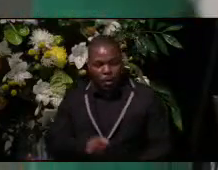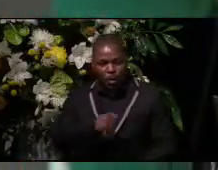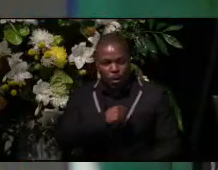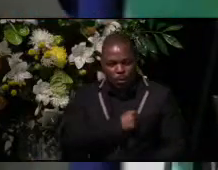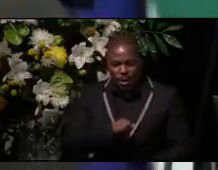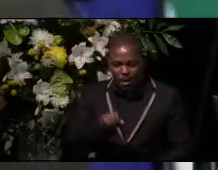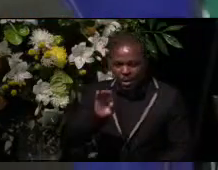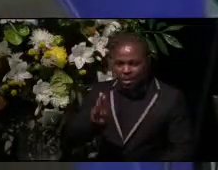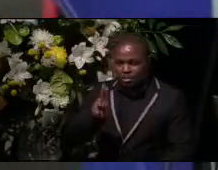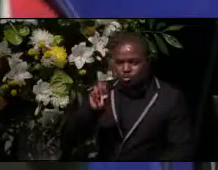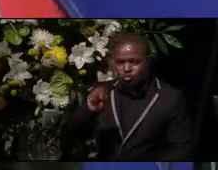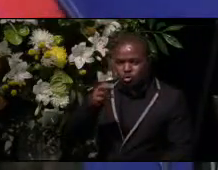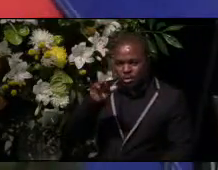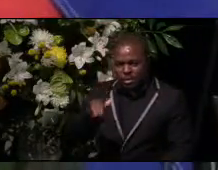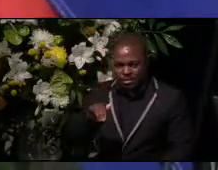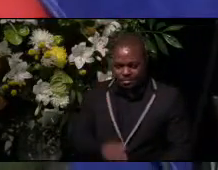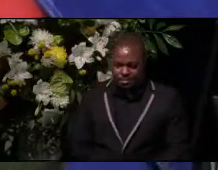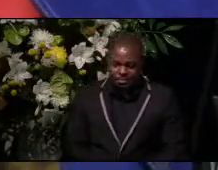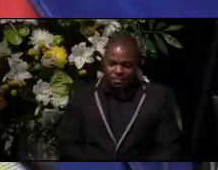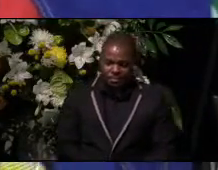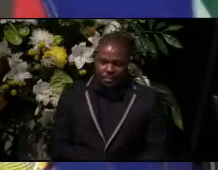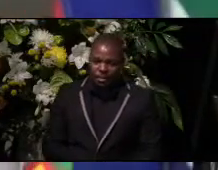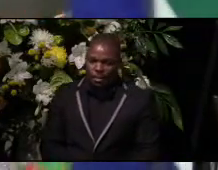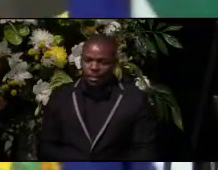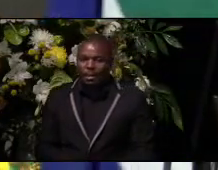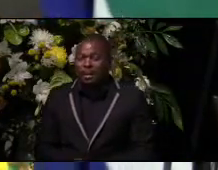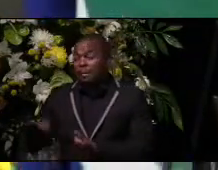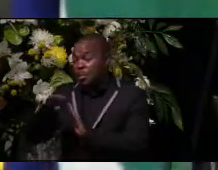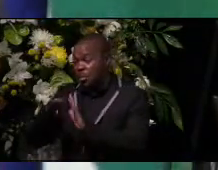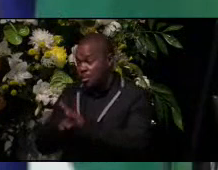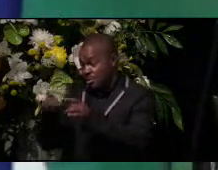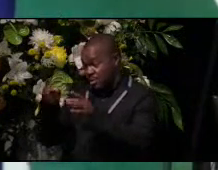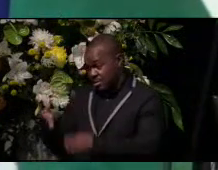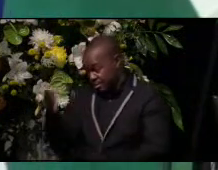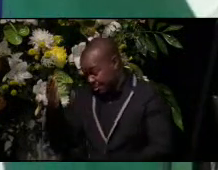thank you very much dear program director